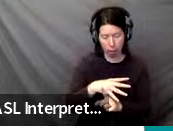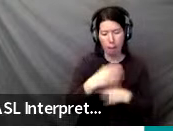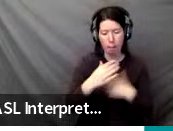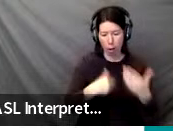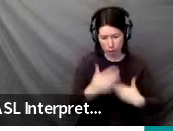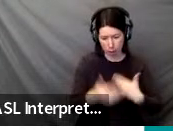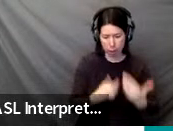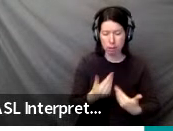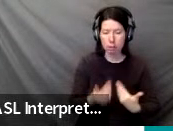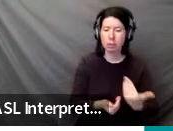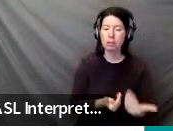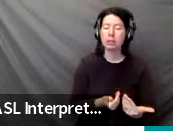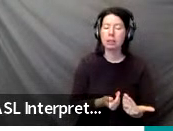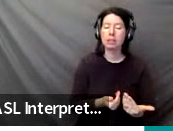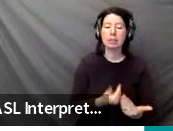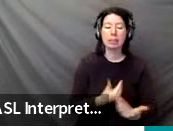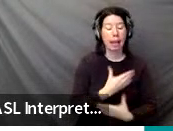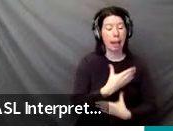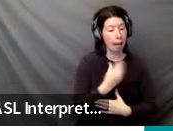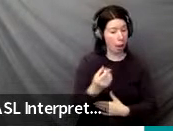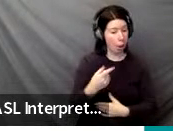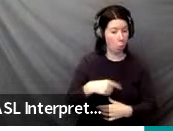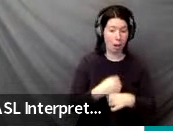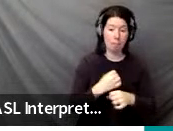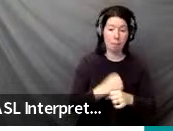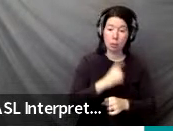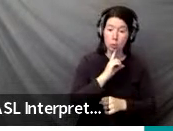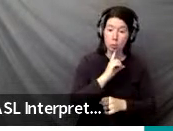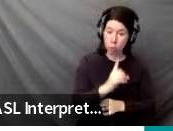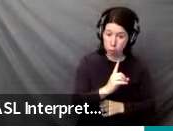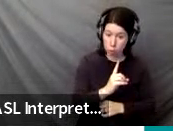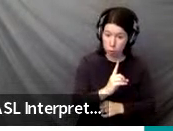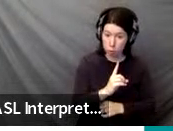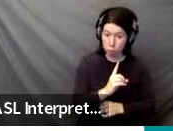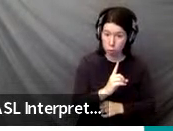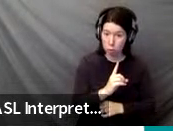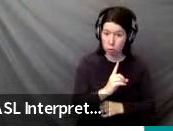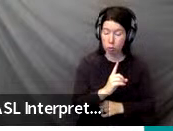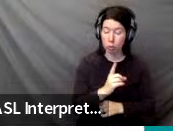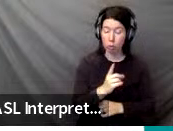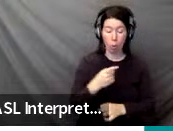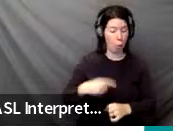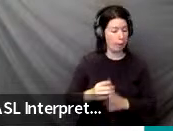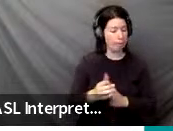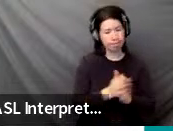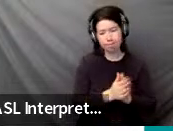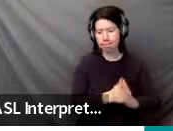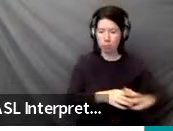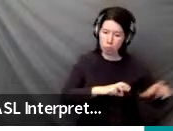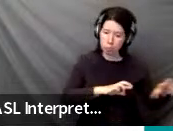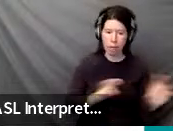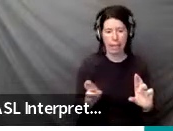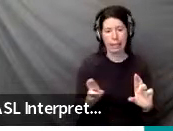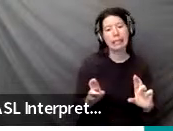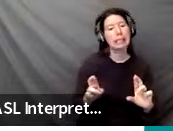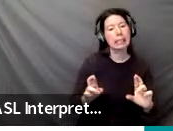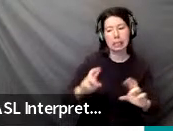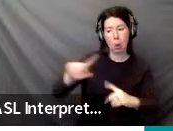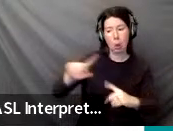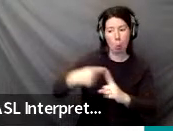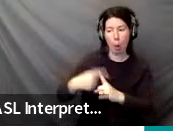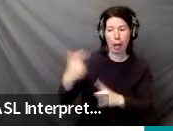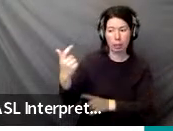process, and making sure that we are ready for the grant periods that